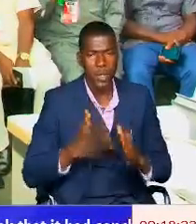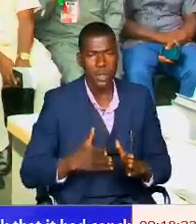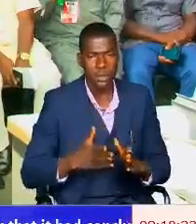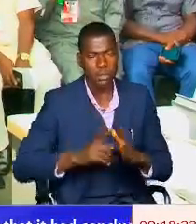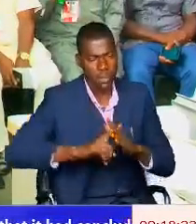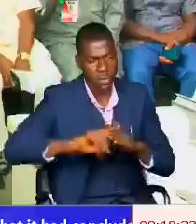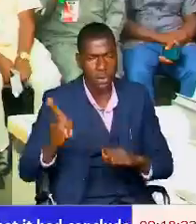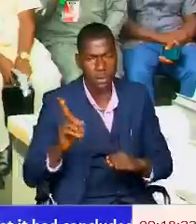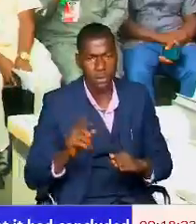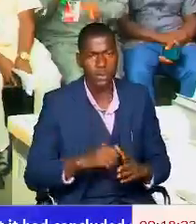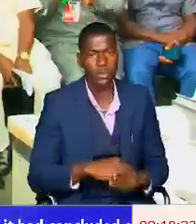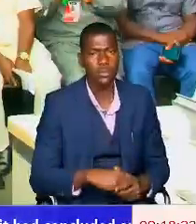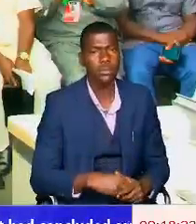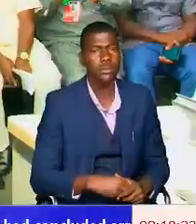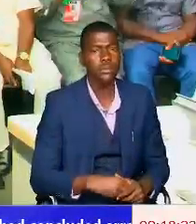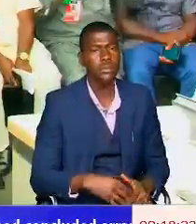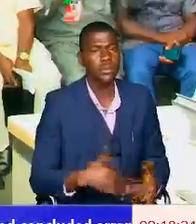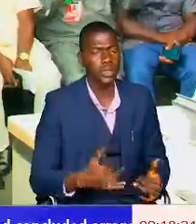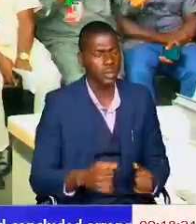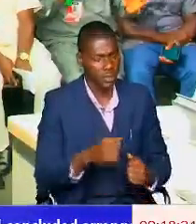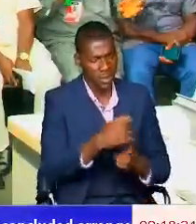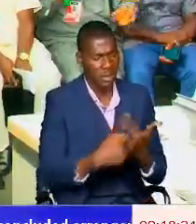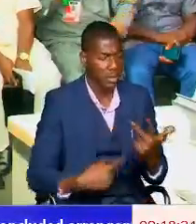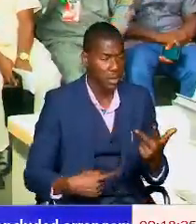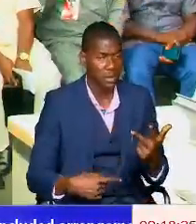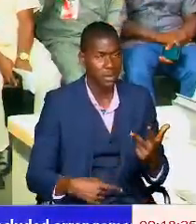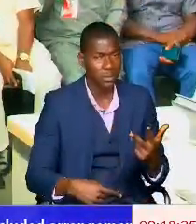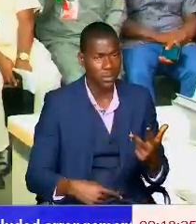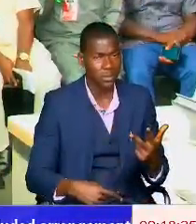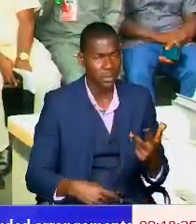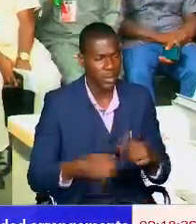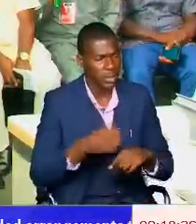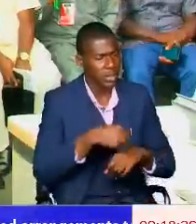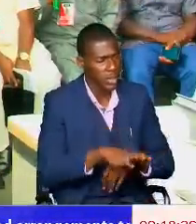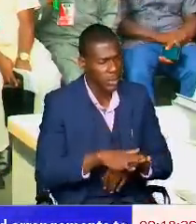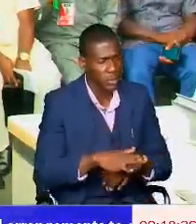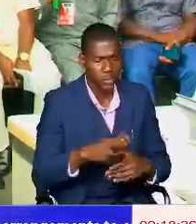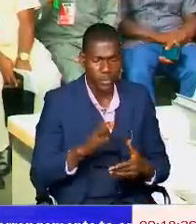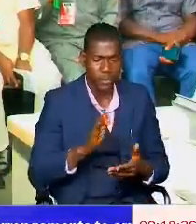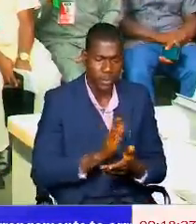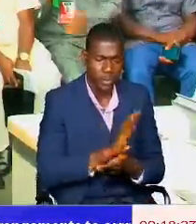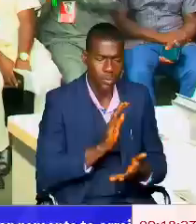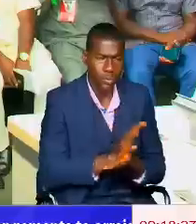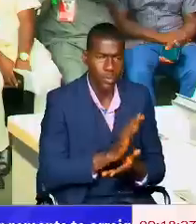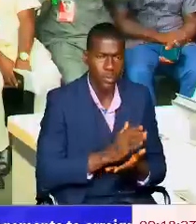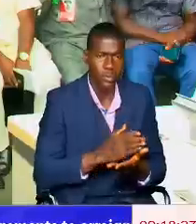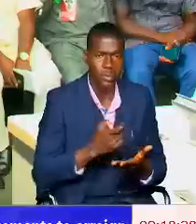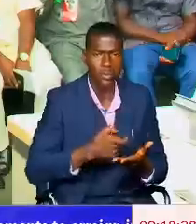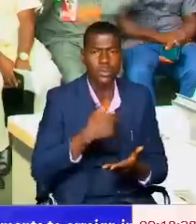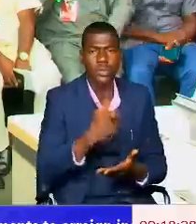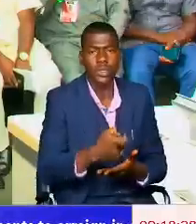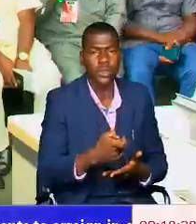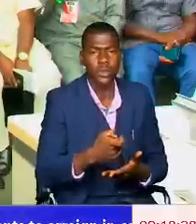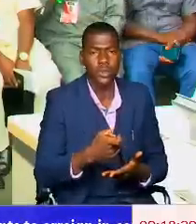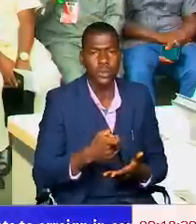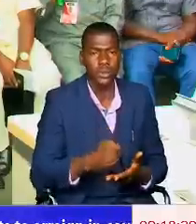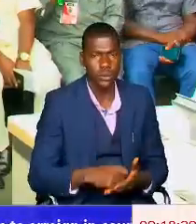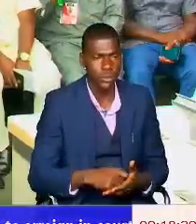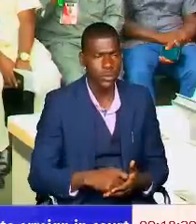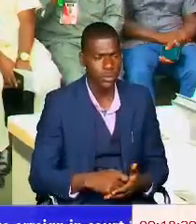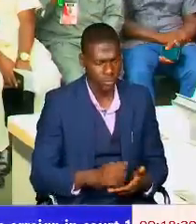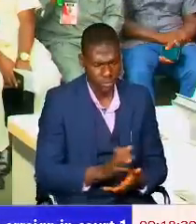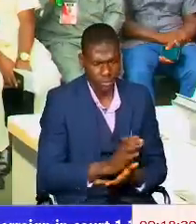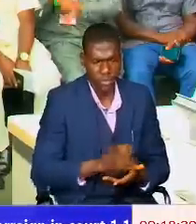away. So three of you that were discharged and acquitted, how you take present your paper? Mm-hmm. You present your paper at the time when Danjuma present your